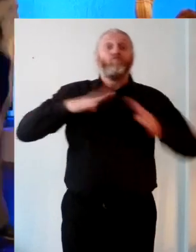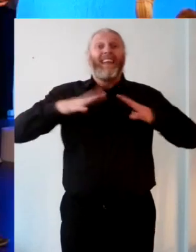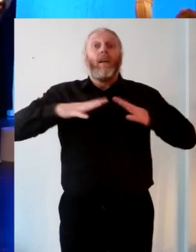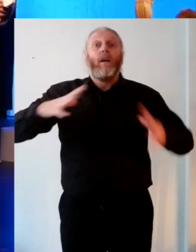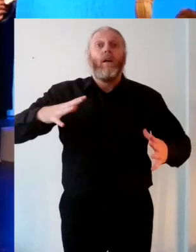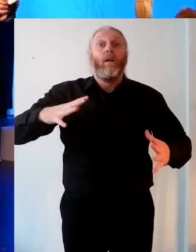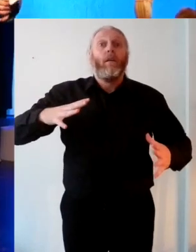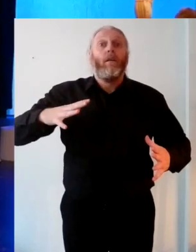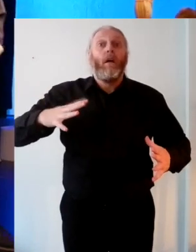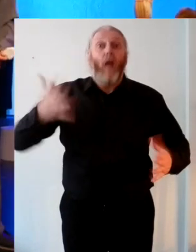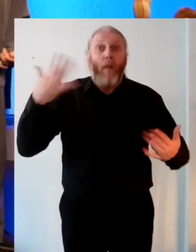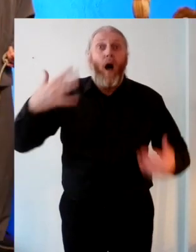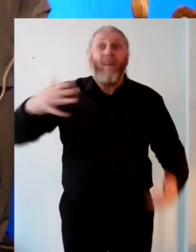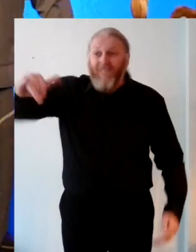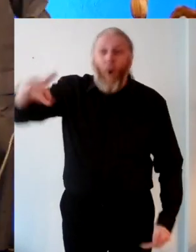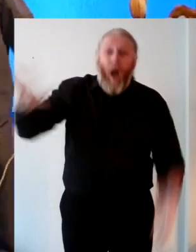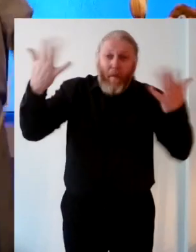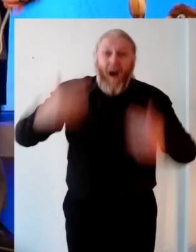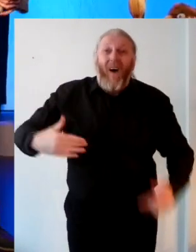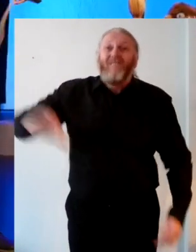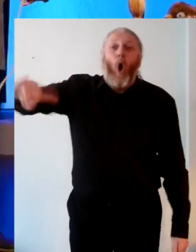go. Come on, crew, give it a go.